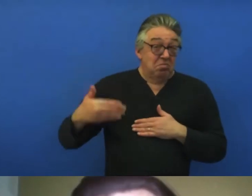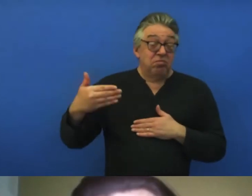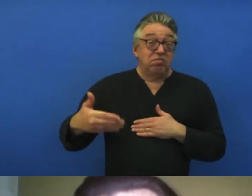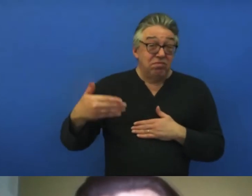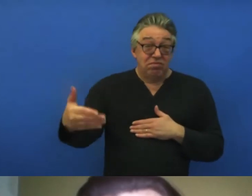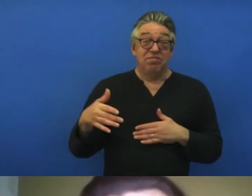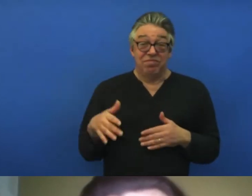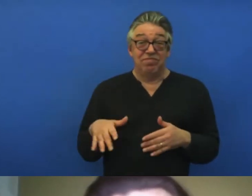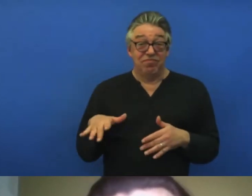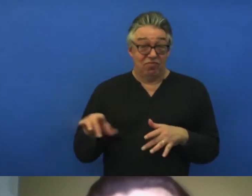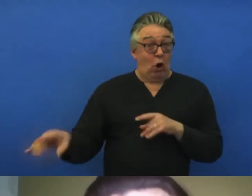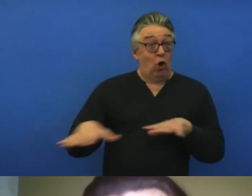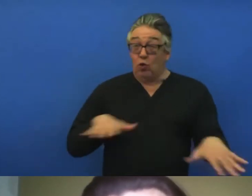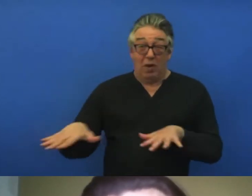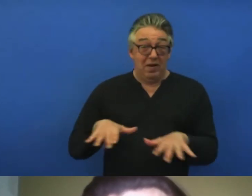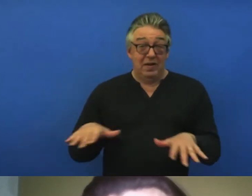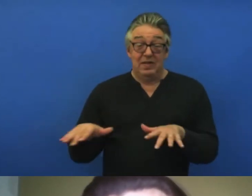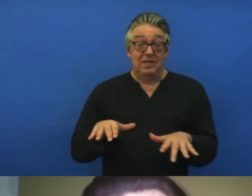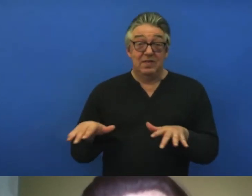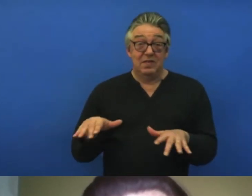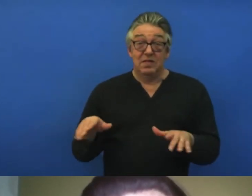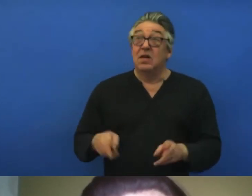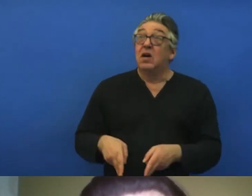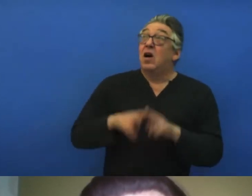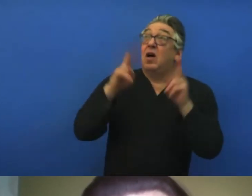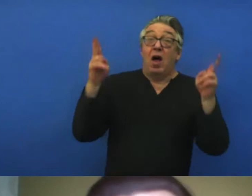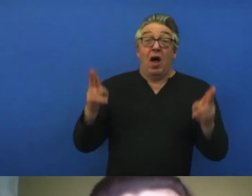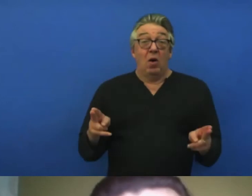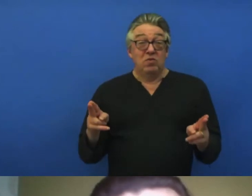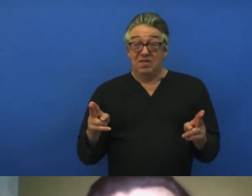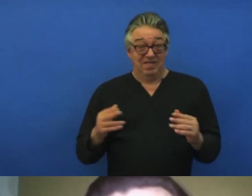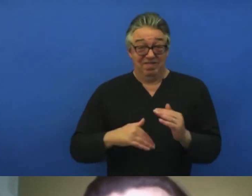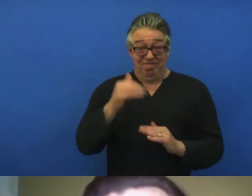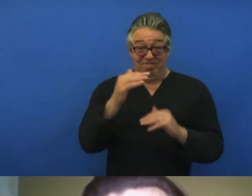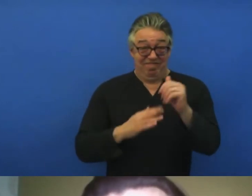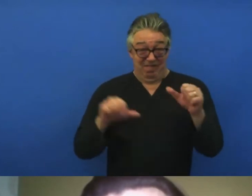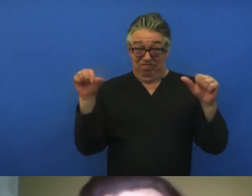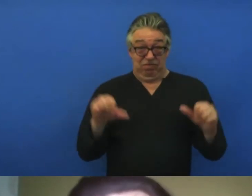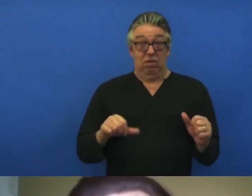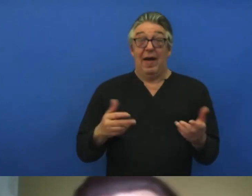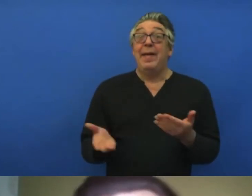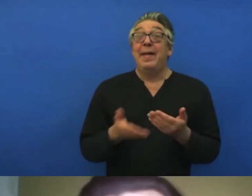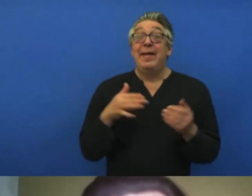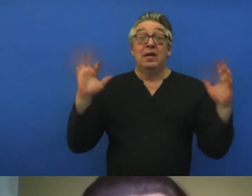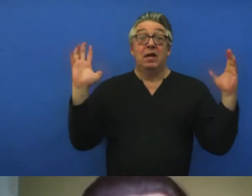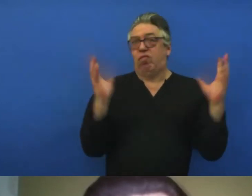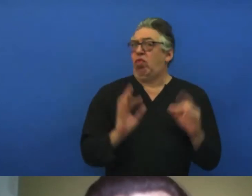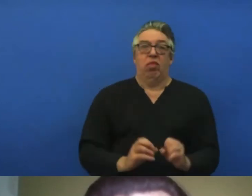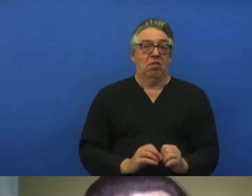of high rises and bad quality construction, we are at a higher